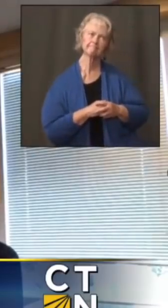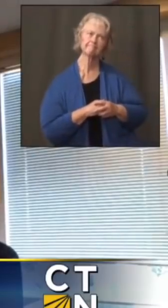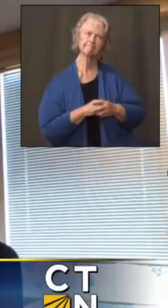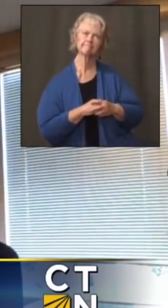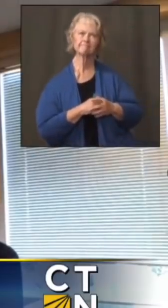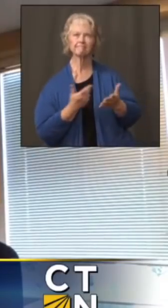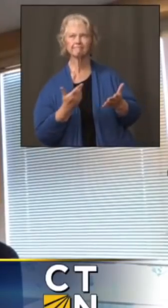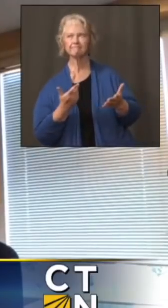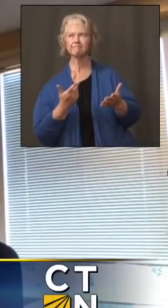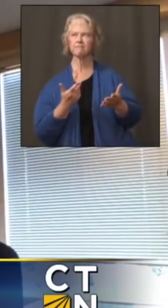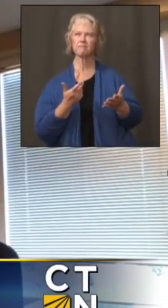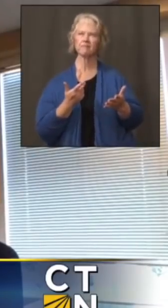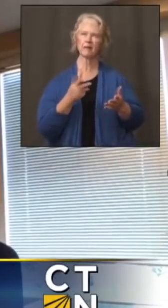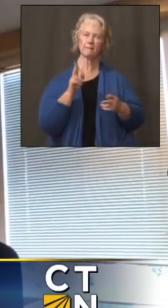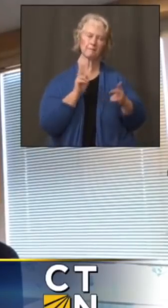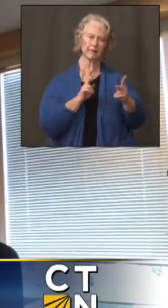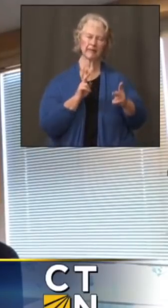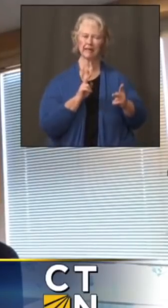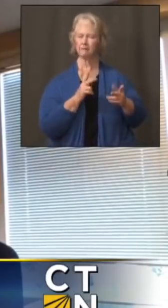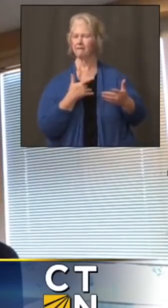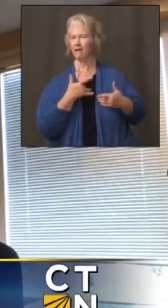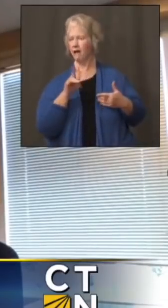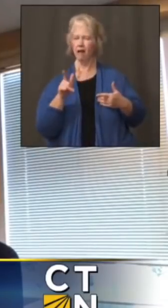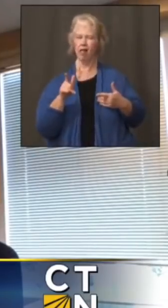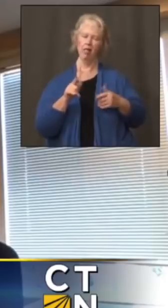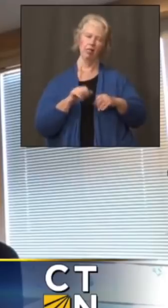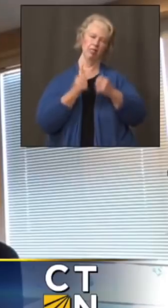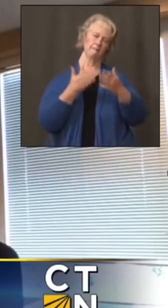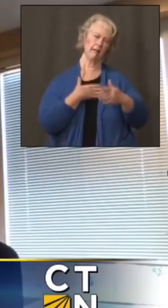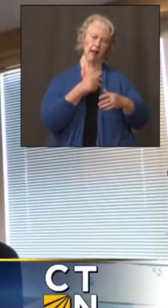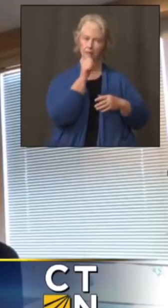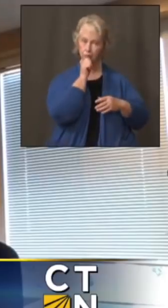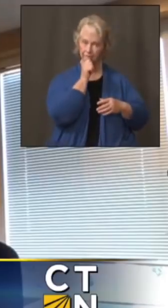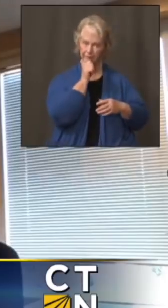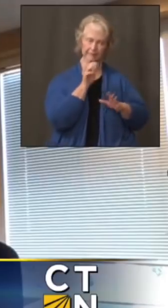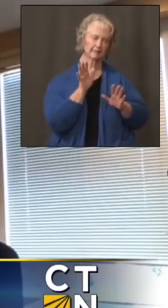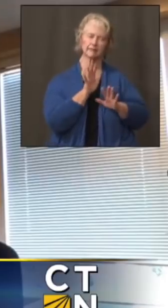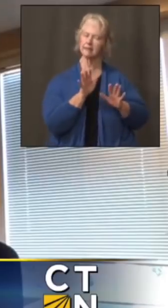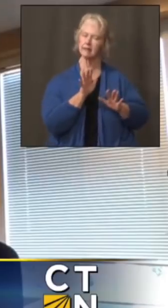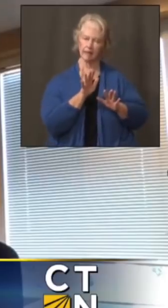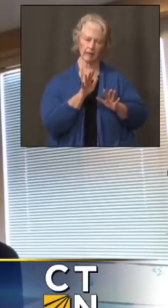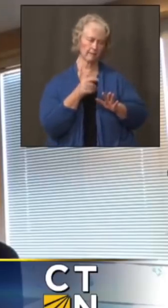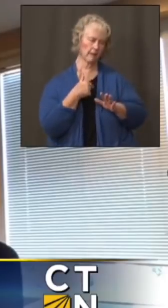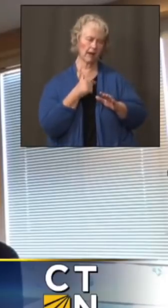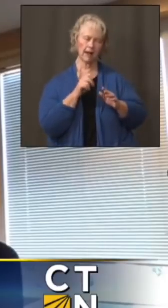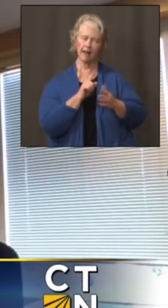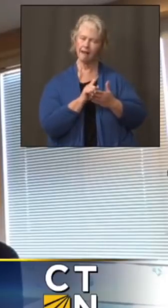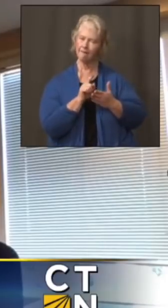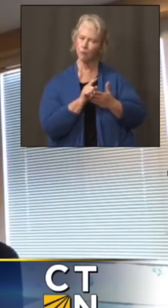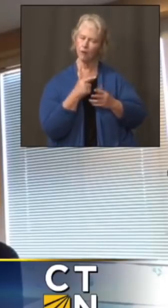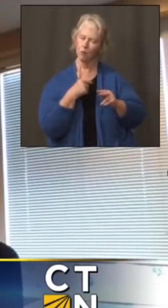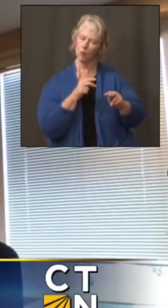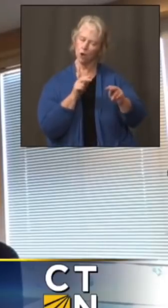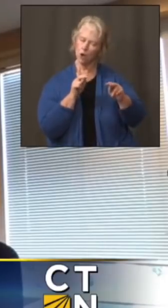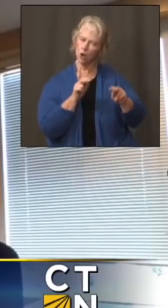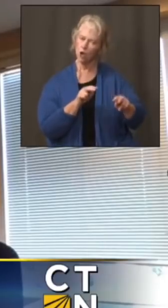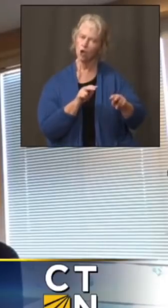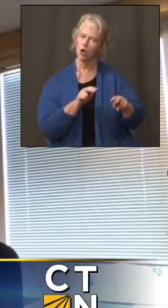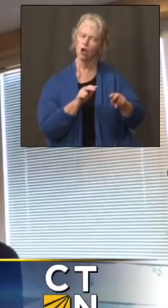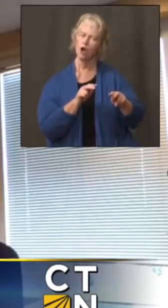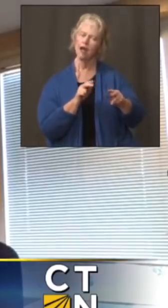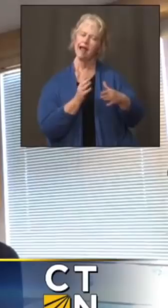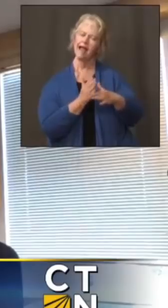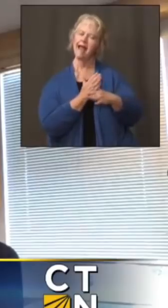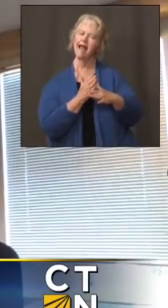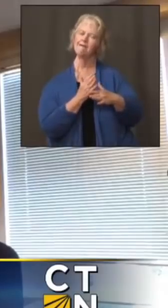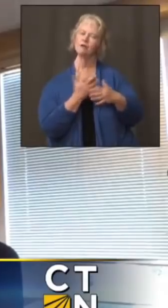hear concerns about privacy, but I will say, we look every week. We look at the average number